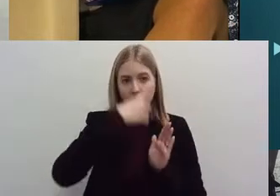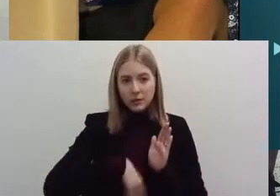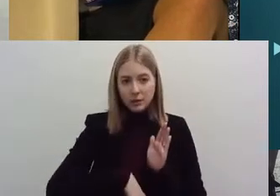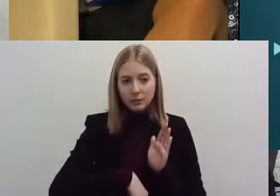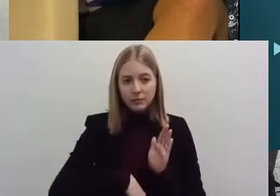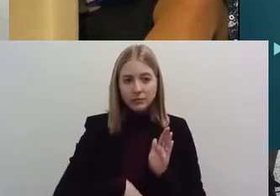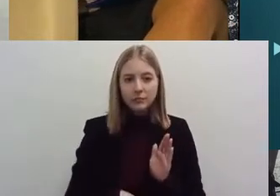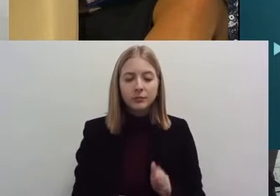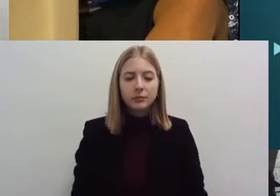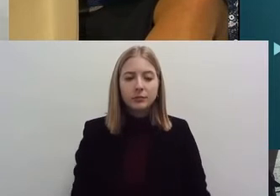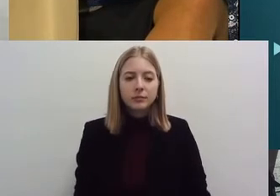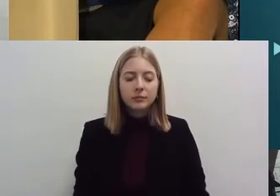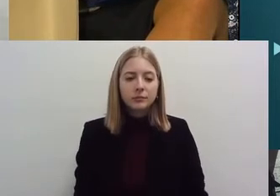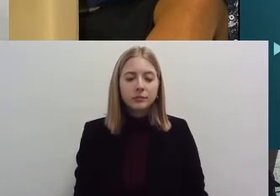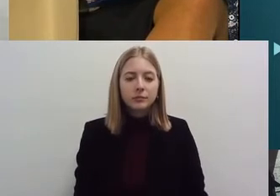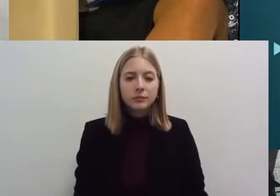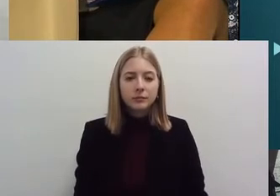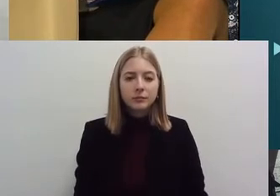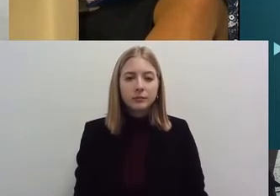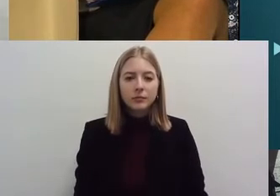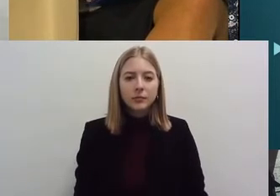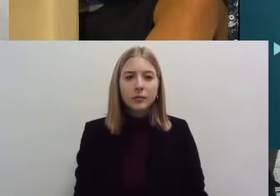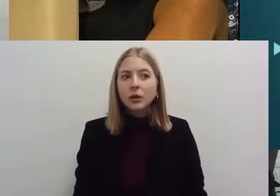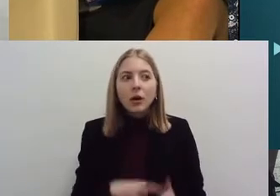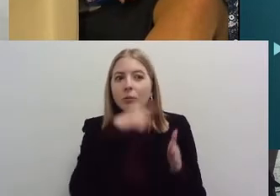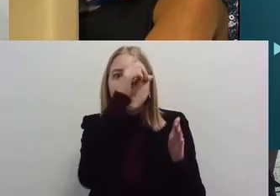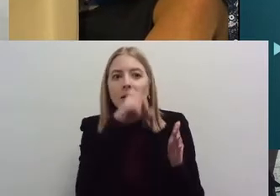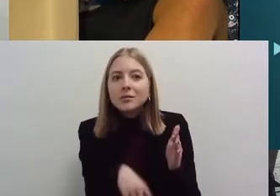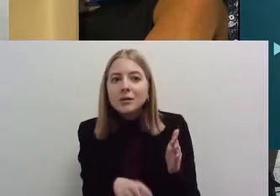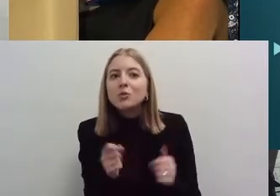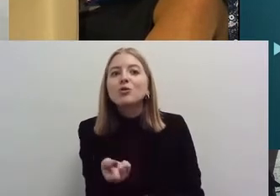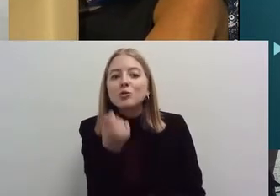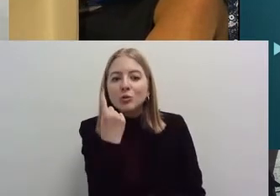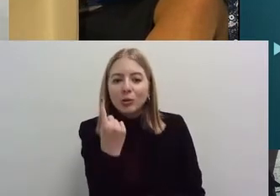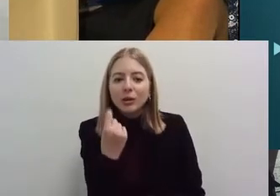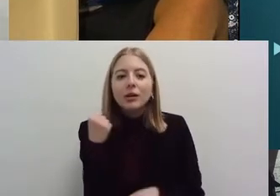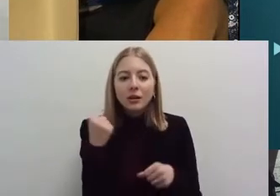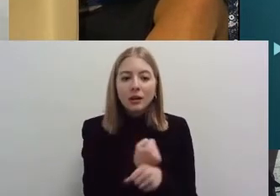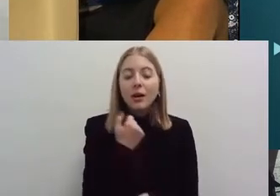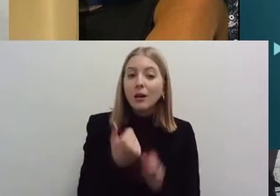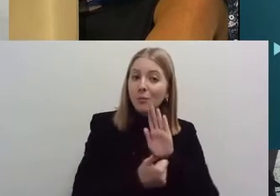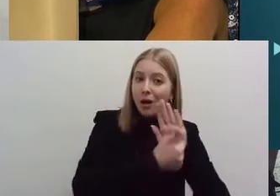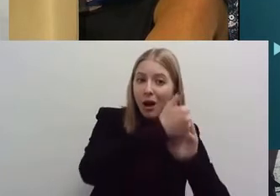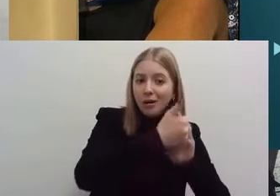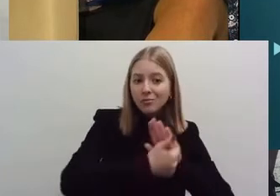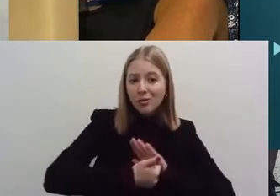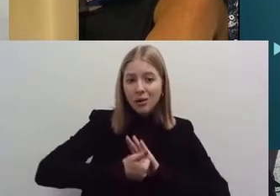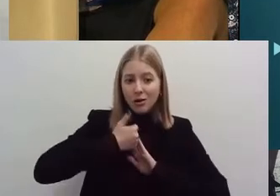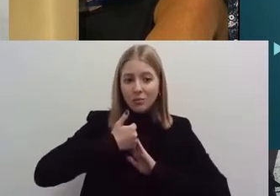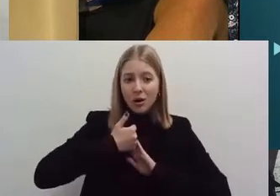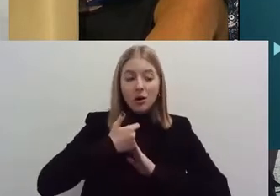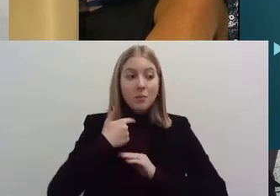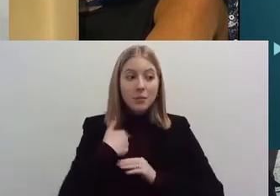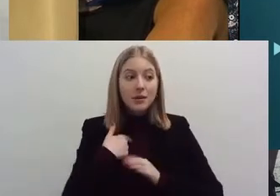are and we are with the teenager. We are supporting them and we speak in one languages. Of course, in Riga